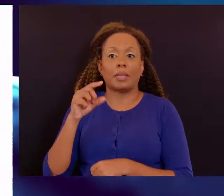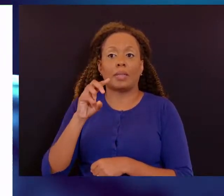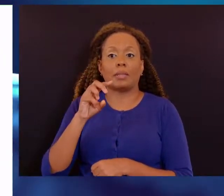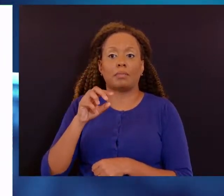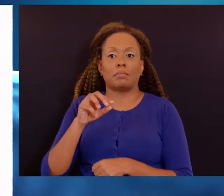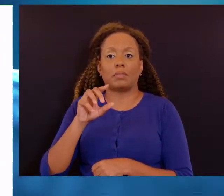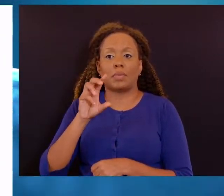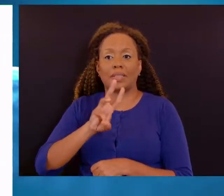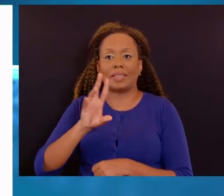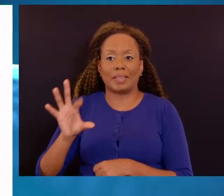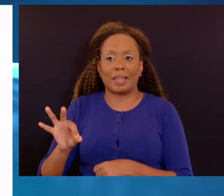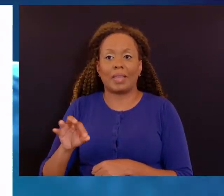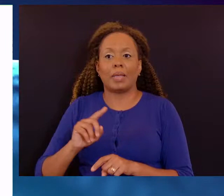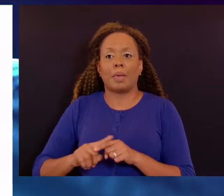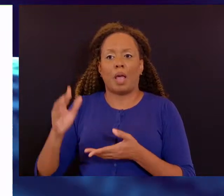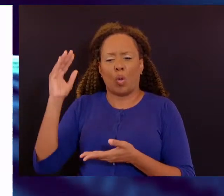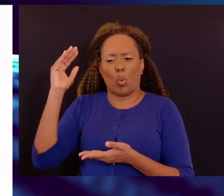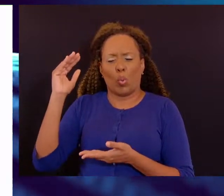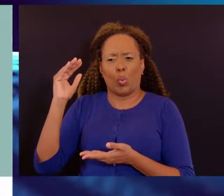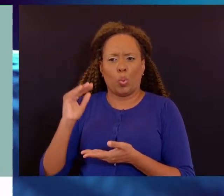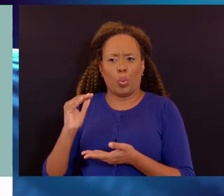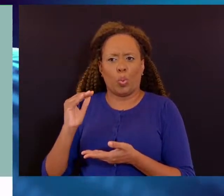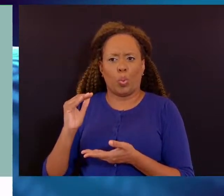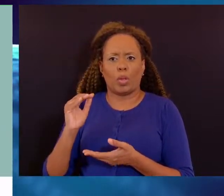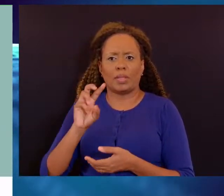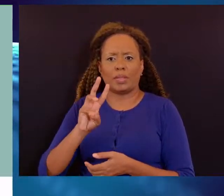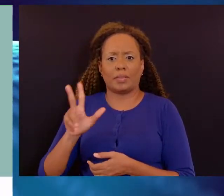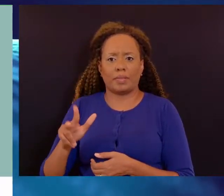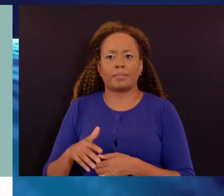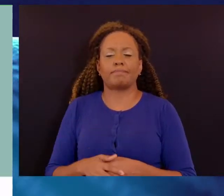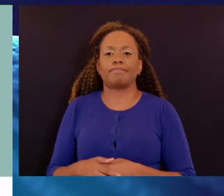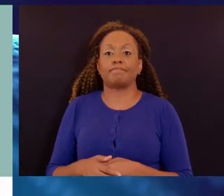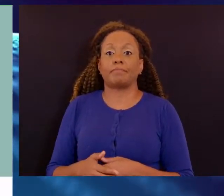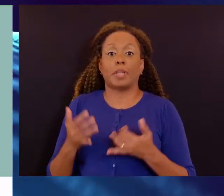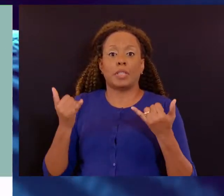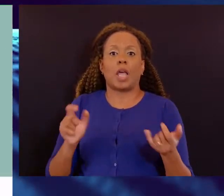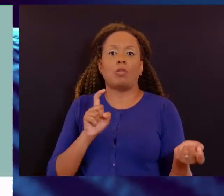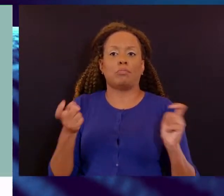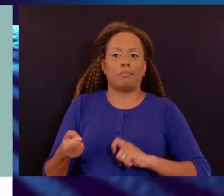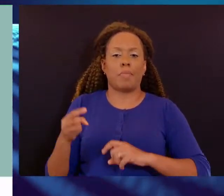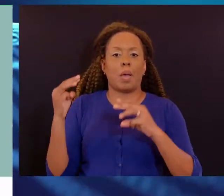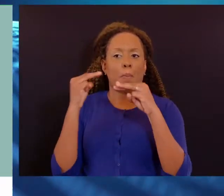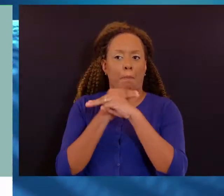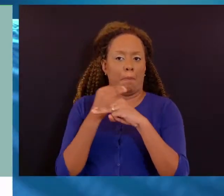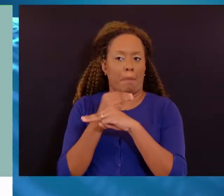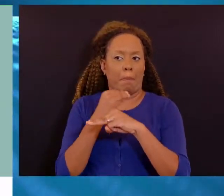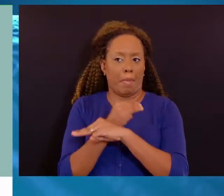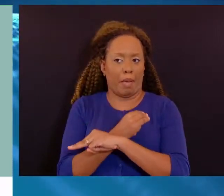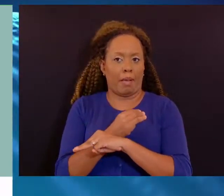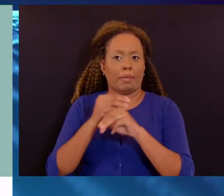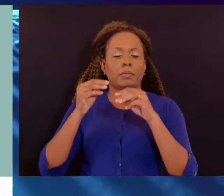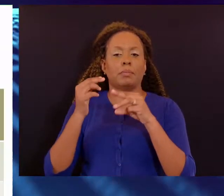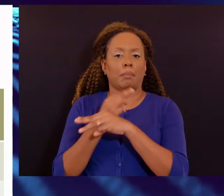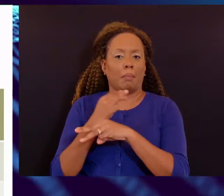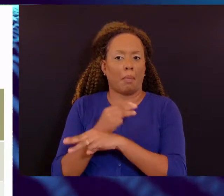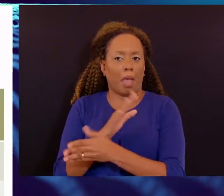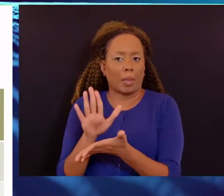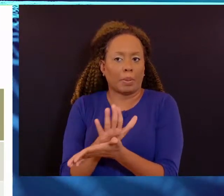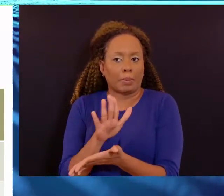moderate decline was noted in English. If we have to look now at the analysis for the math